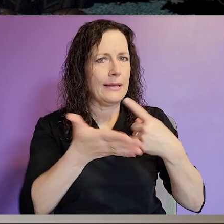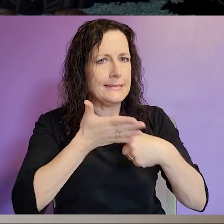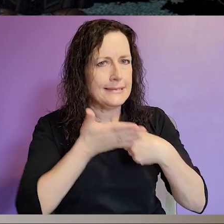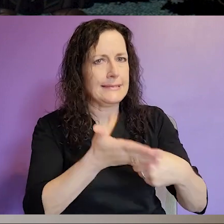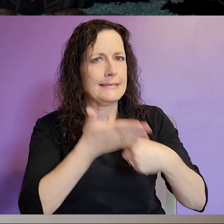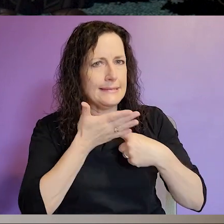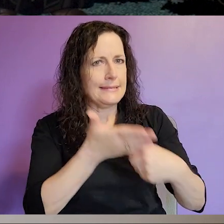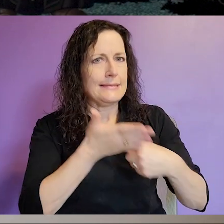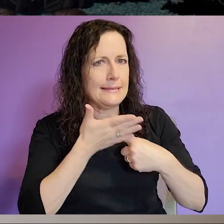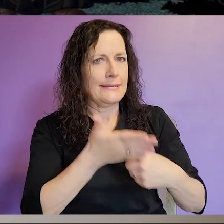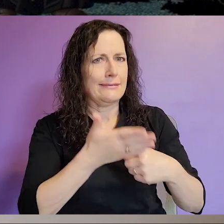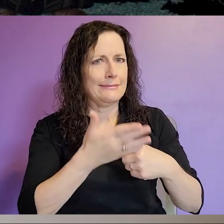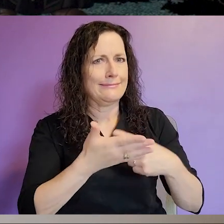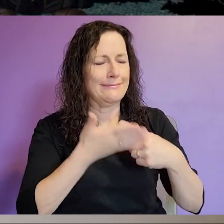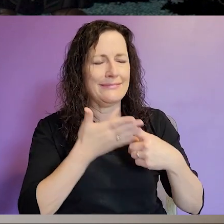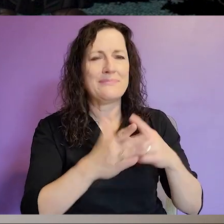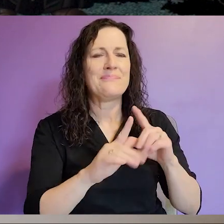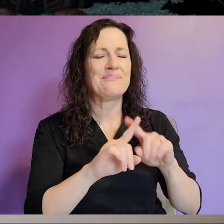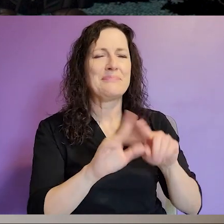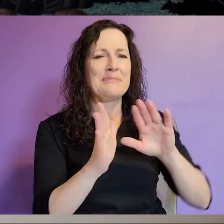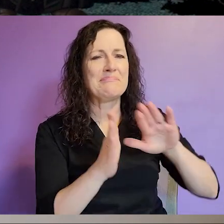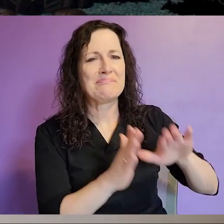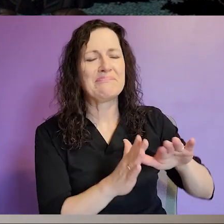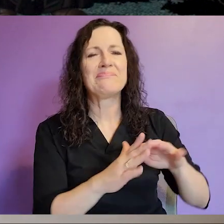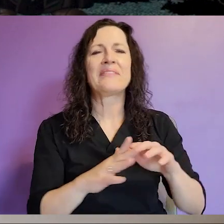a semester's course.